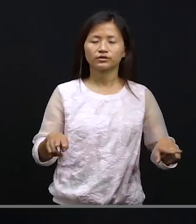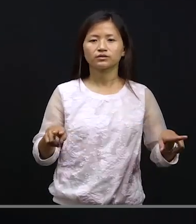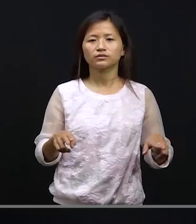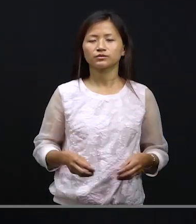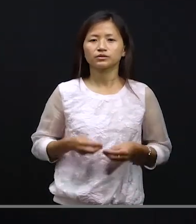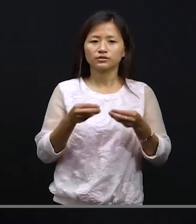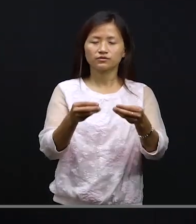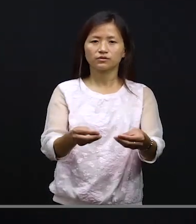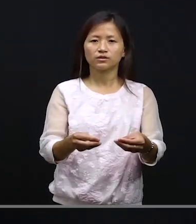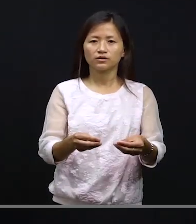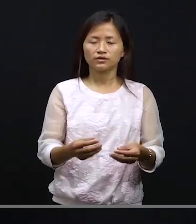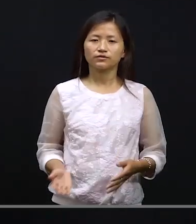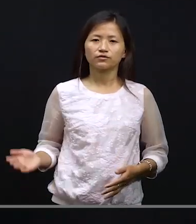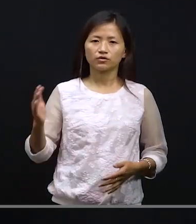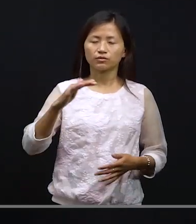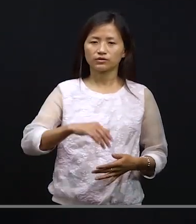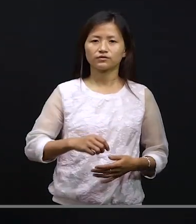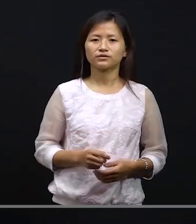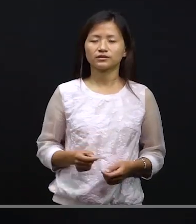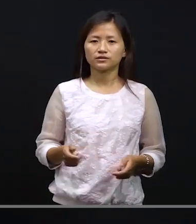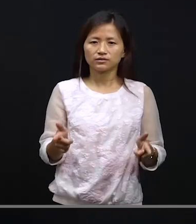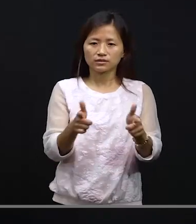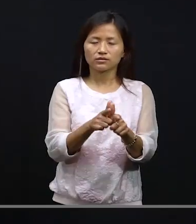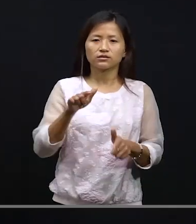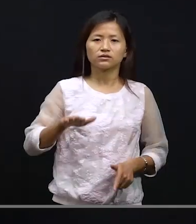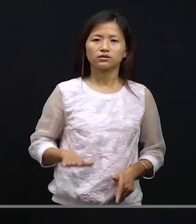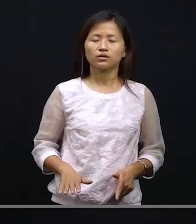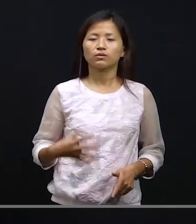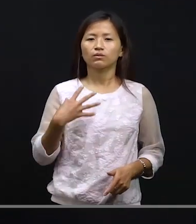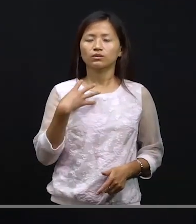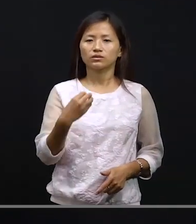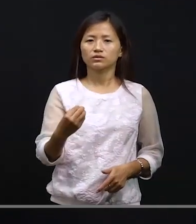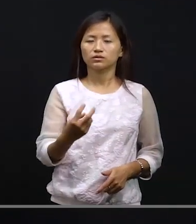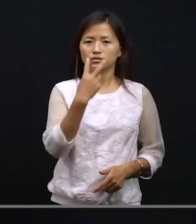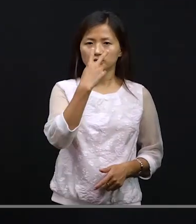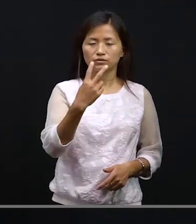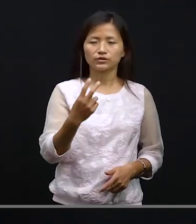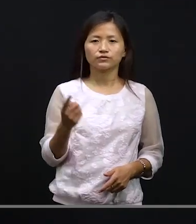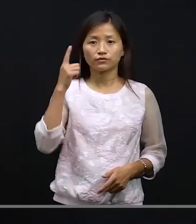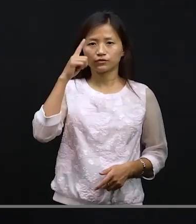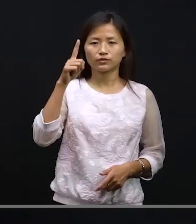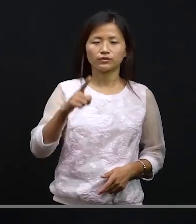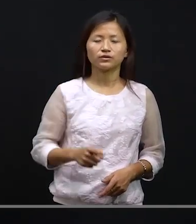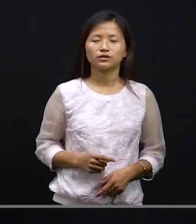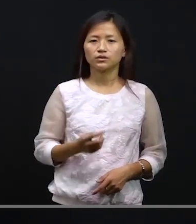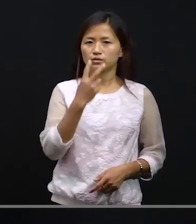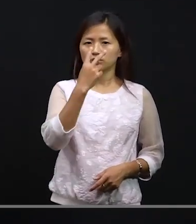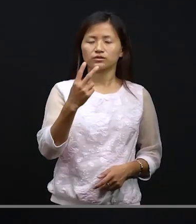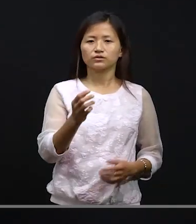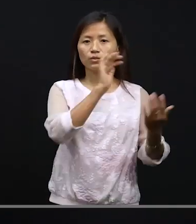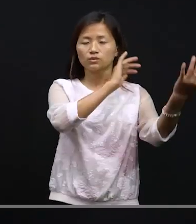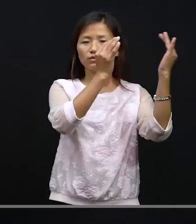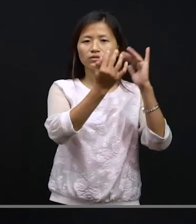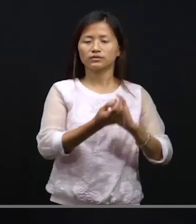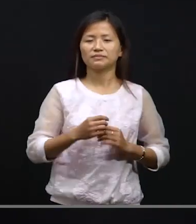be given in the form of this little child, which is what he was looking for. He did not look at the world in the